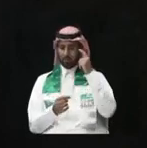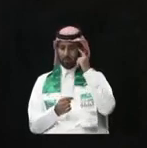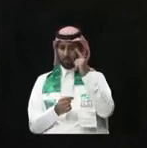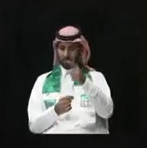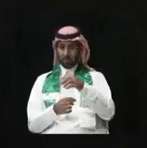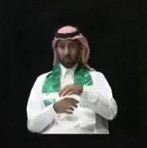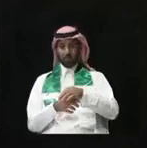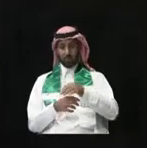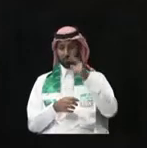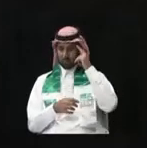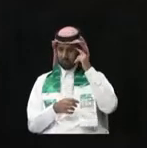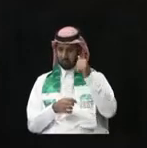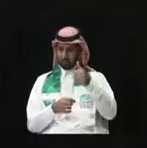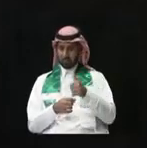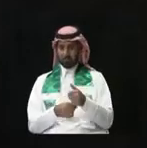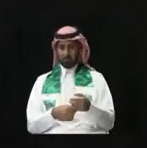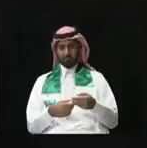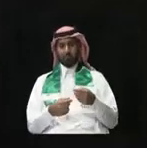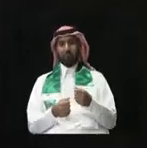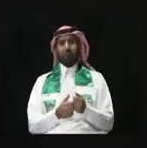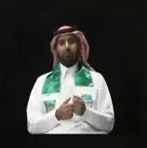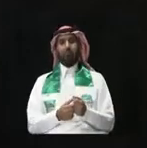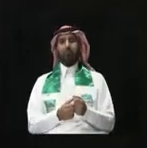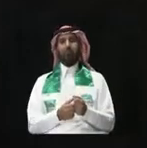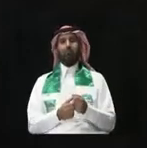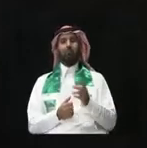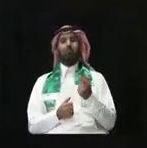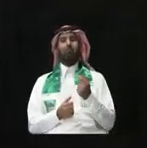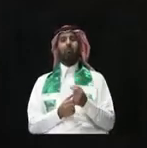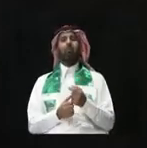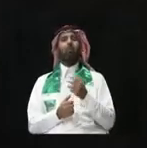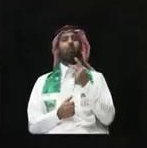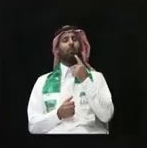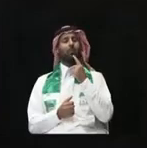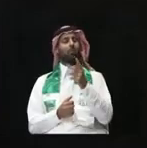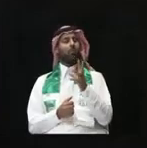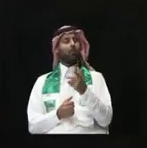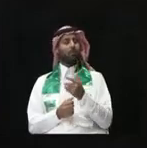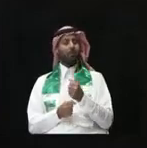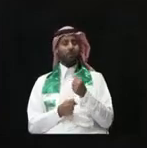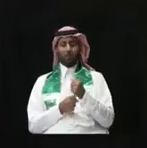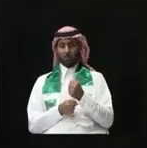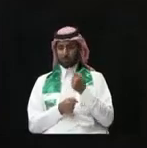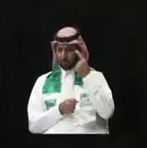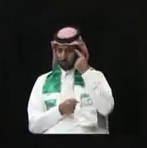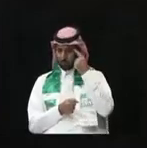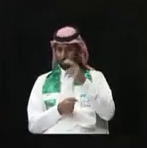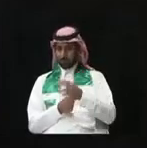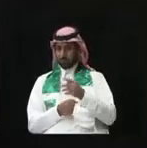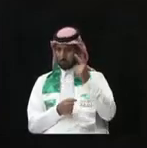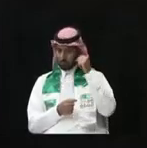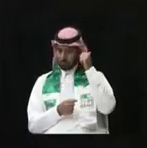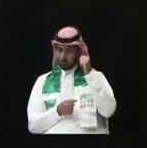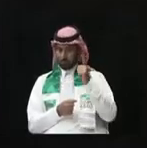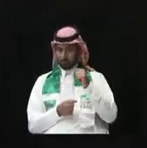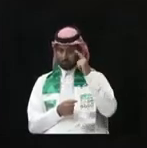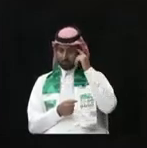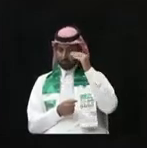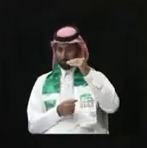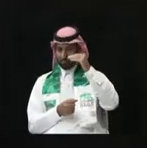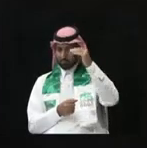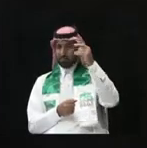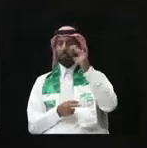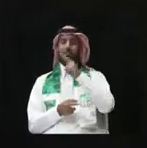people, for the well-being of people. Apply efficiency and responsibility at all levels